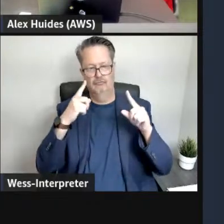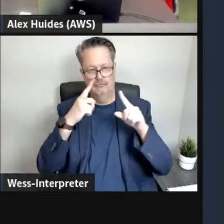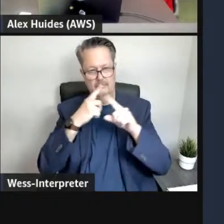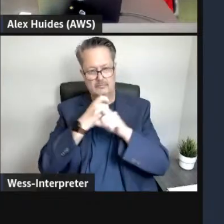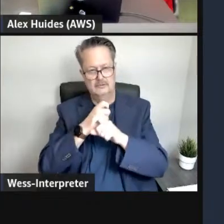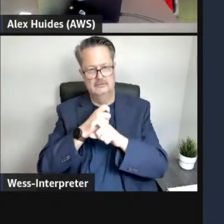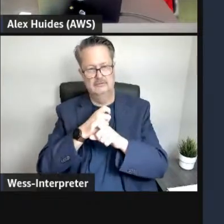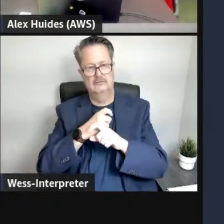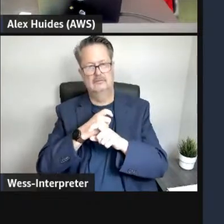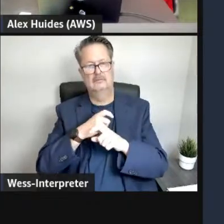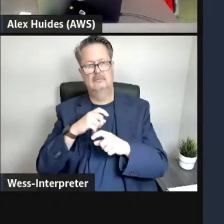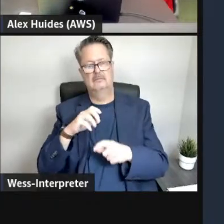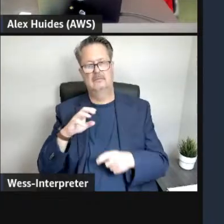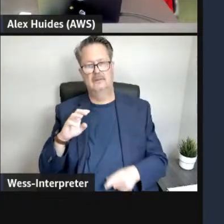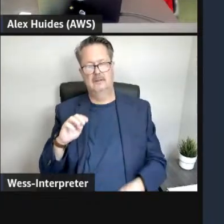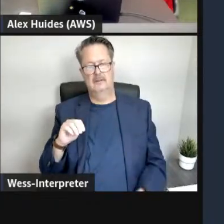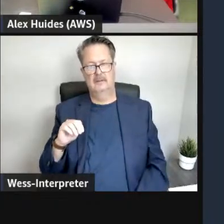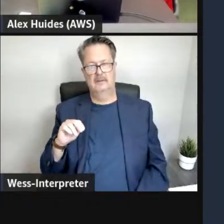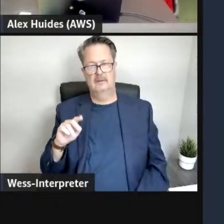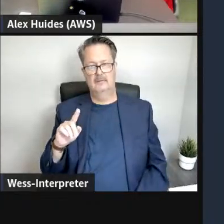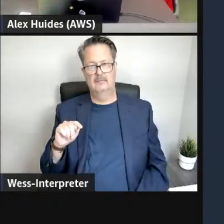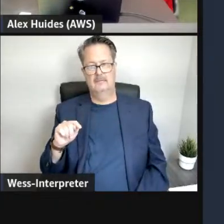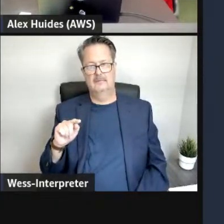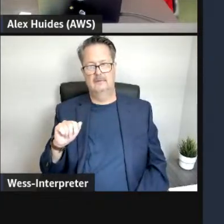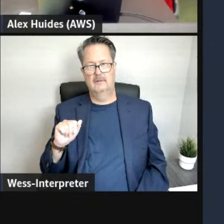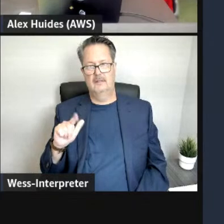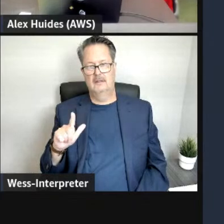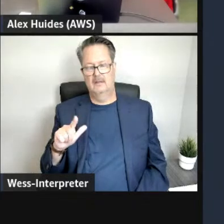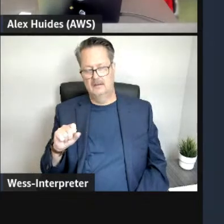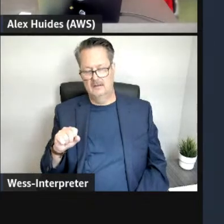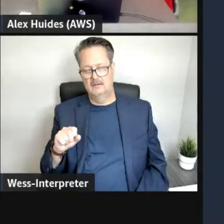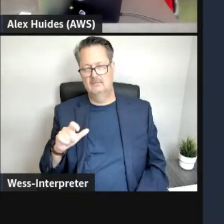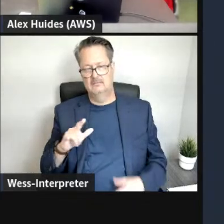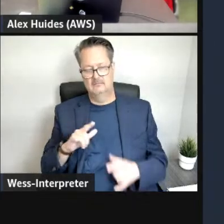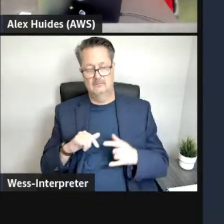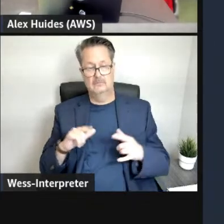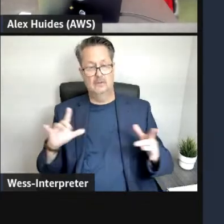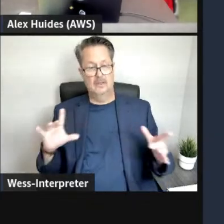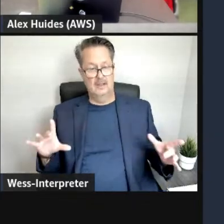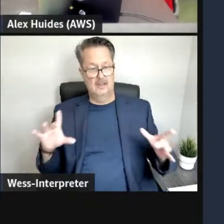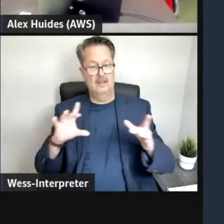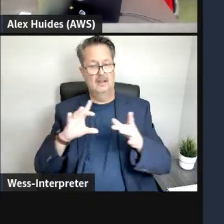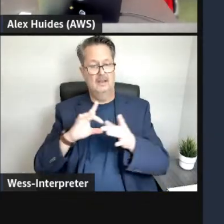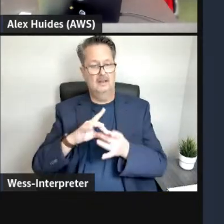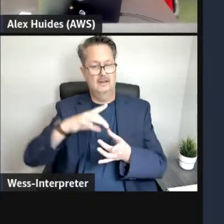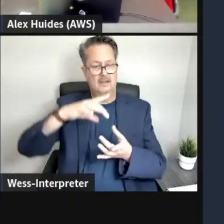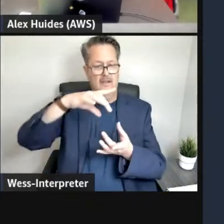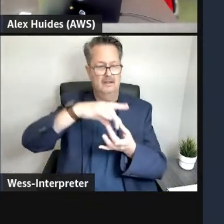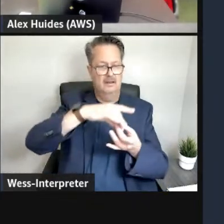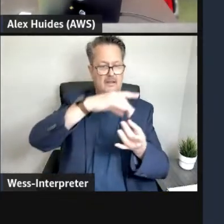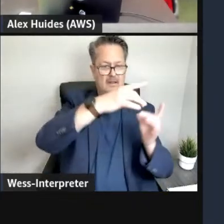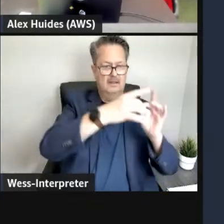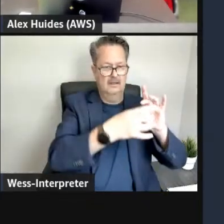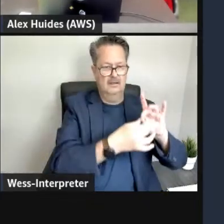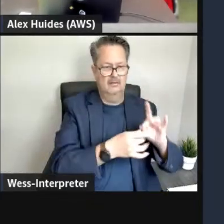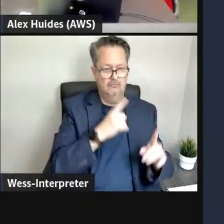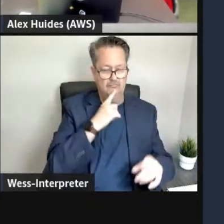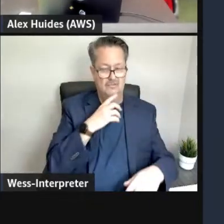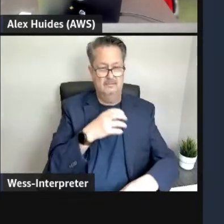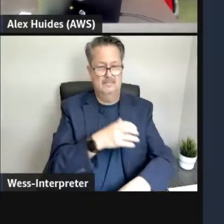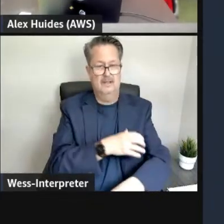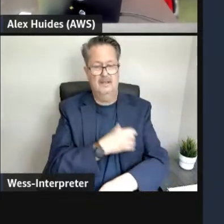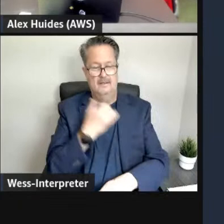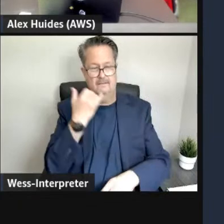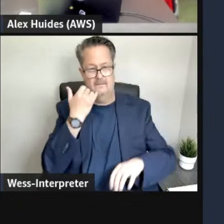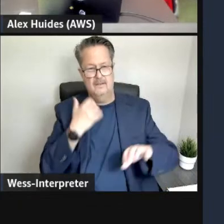etc. Another thing that you can do is to connect together different environments. And this is really powerful, because if you have a